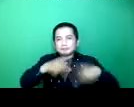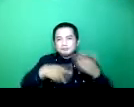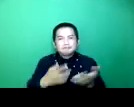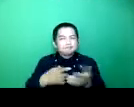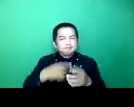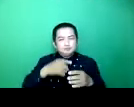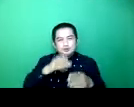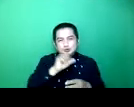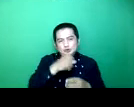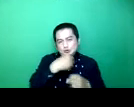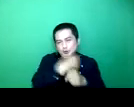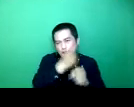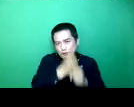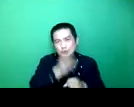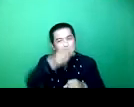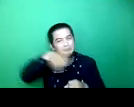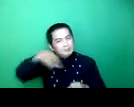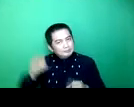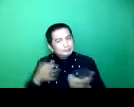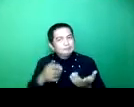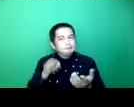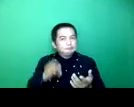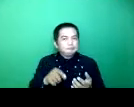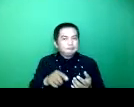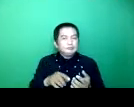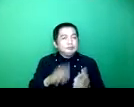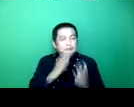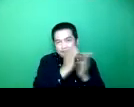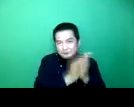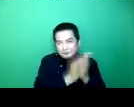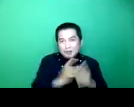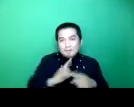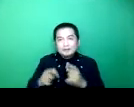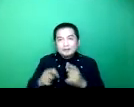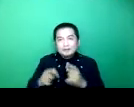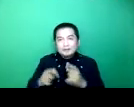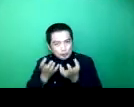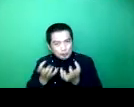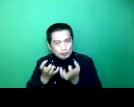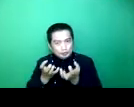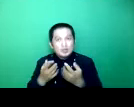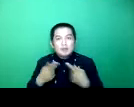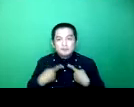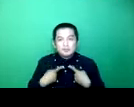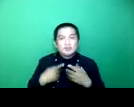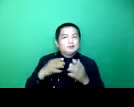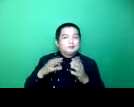software, not because it was their job, not because it was their course, but because they wanted to try it out, because they had a hobby, they had